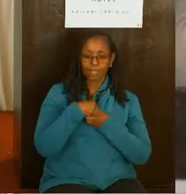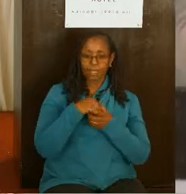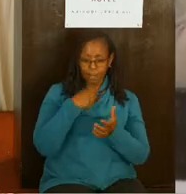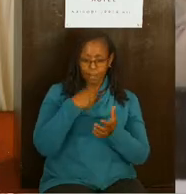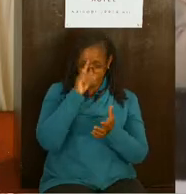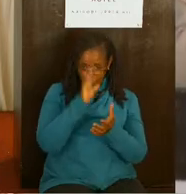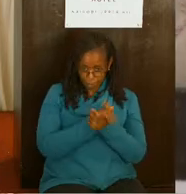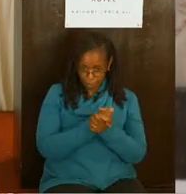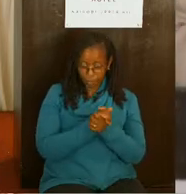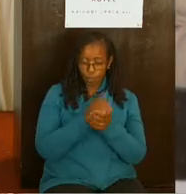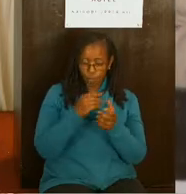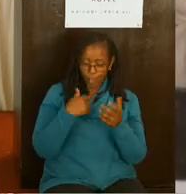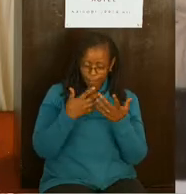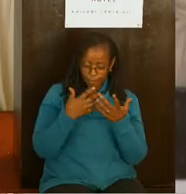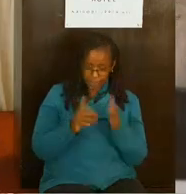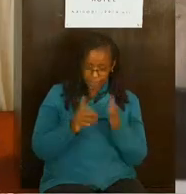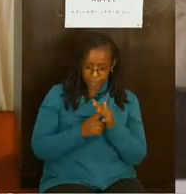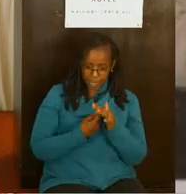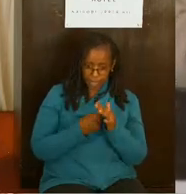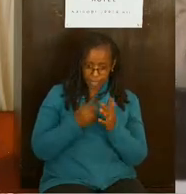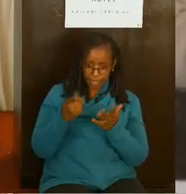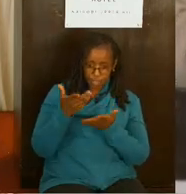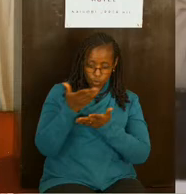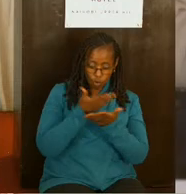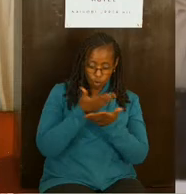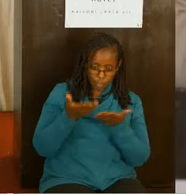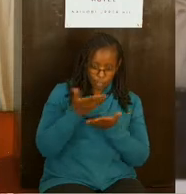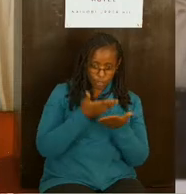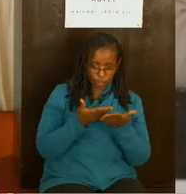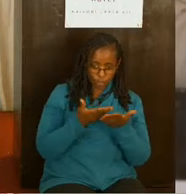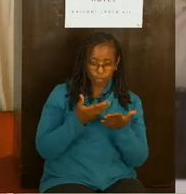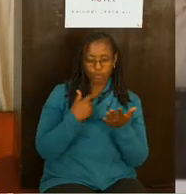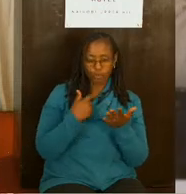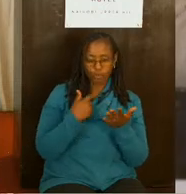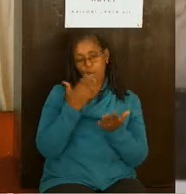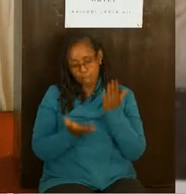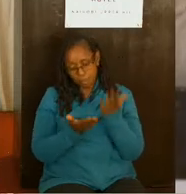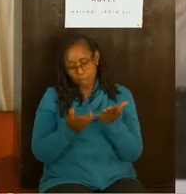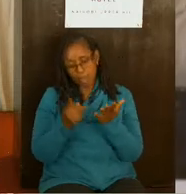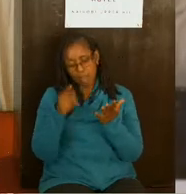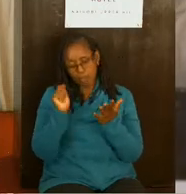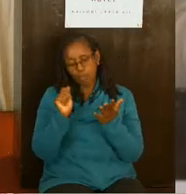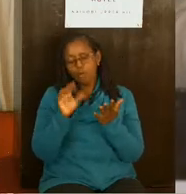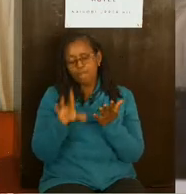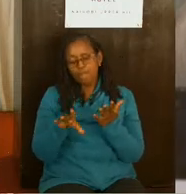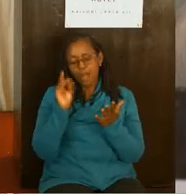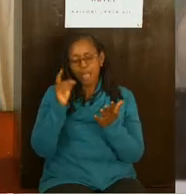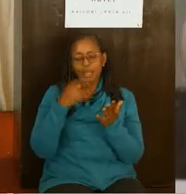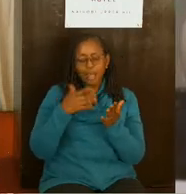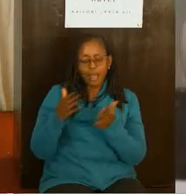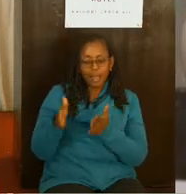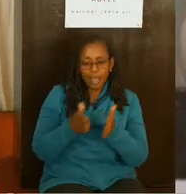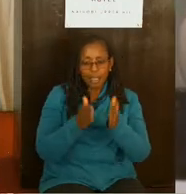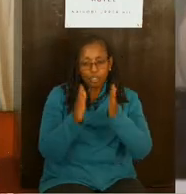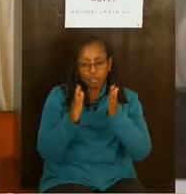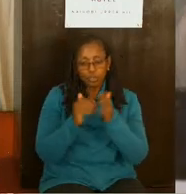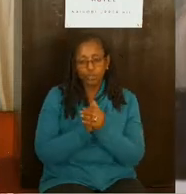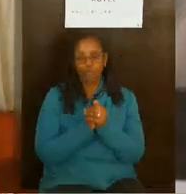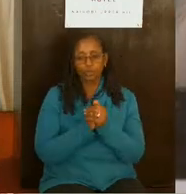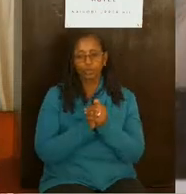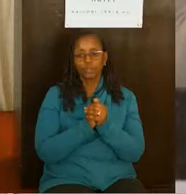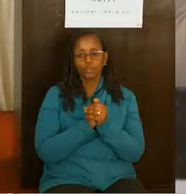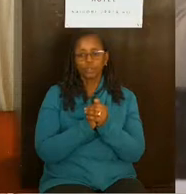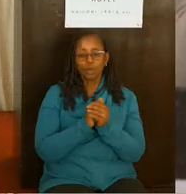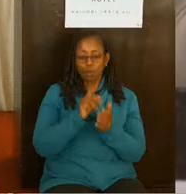has begun made basically seek to find a Direction because where